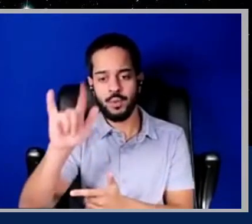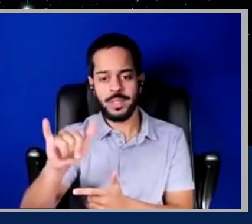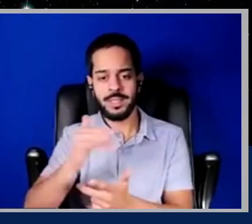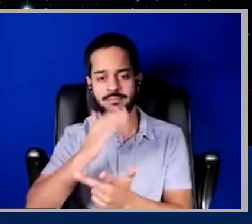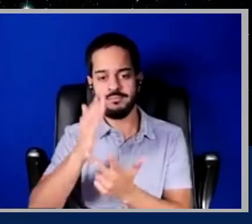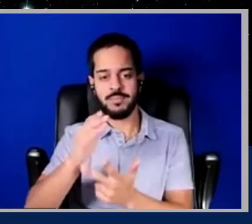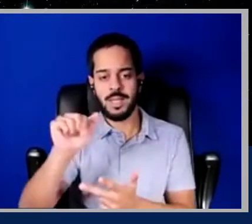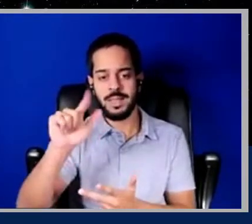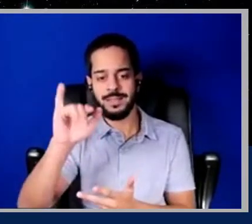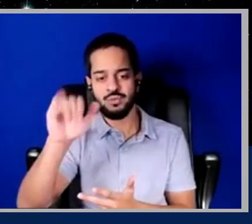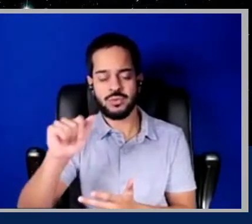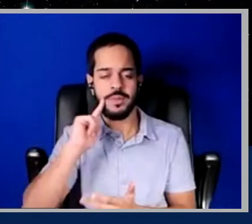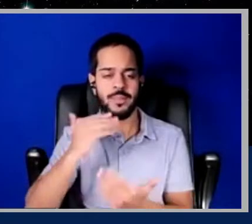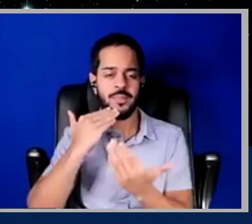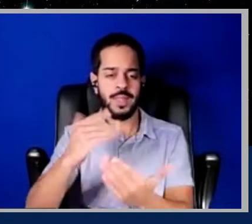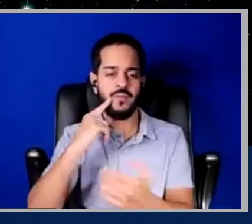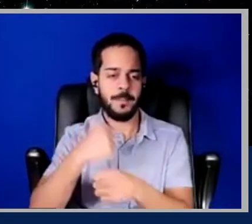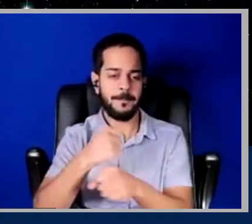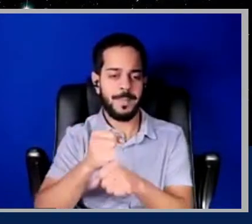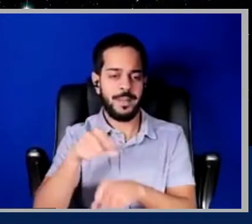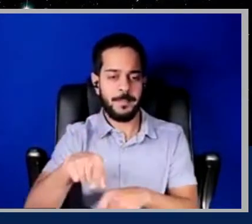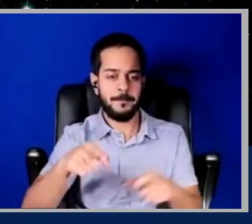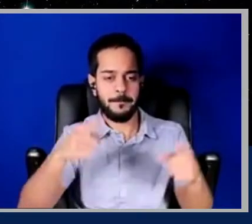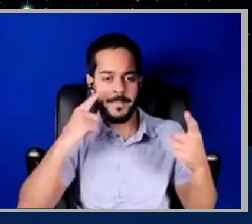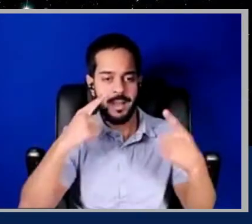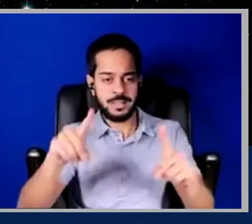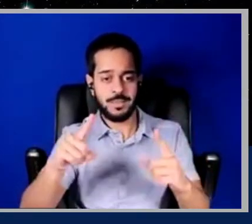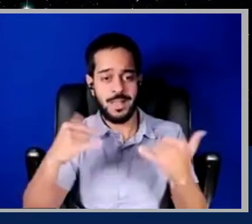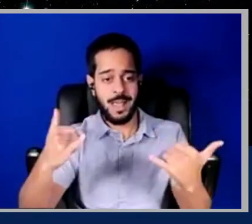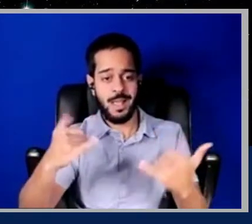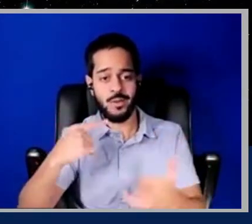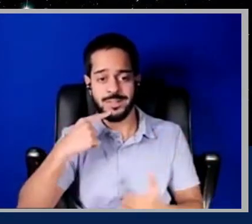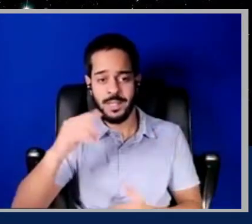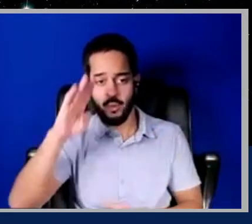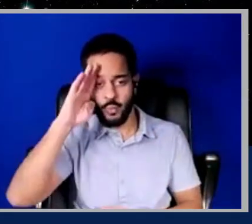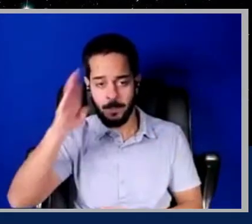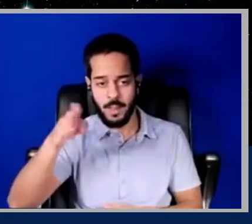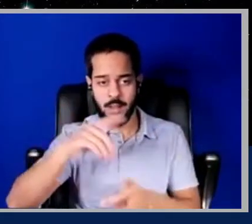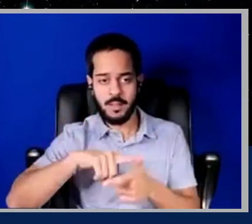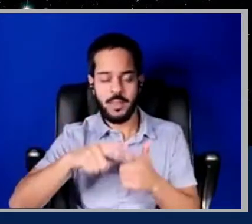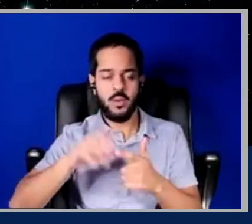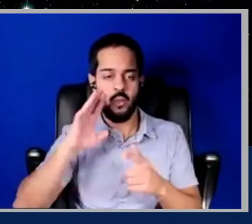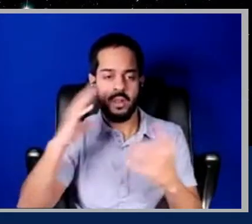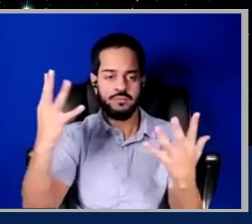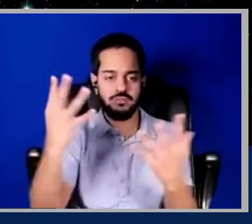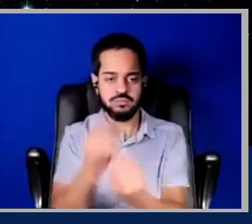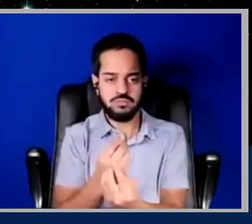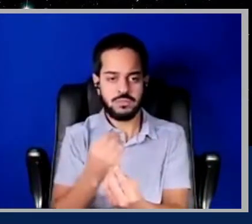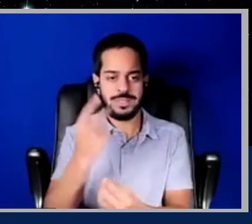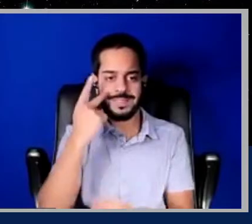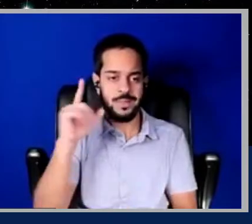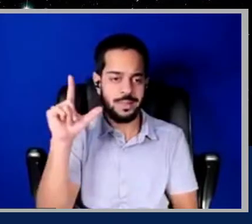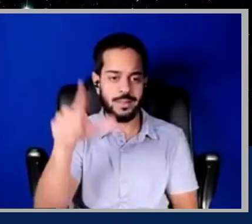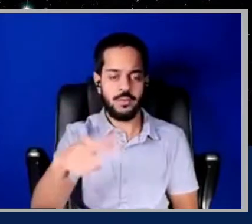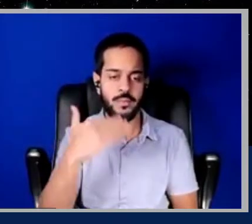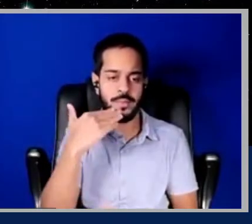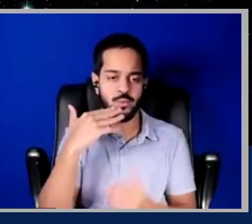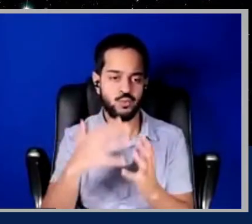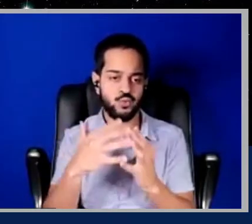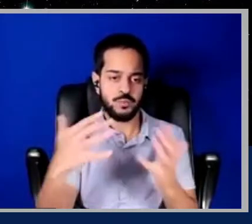possible. We will now do the thing where we all wave goodbye, and I will roll the outro. We'll see you nerds later. Thank you so much for